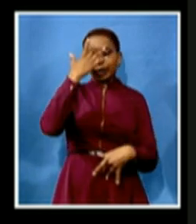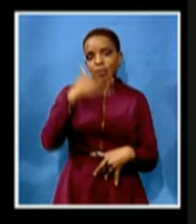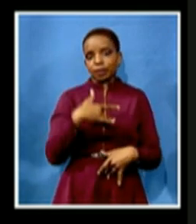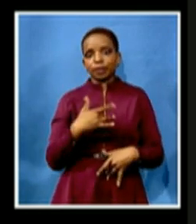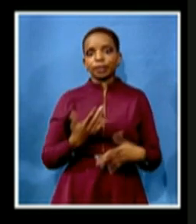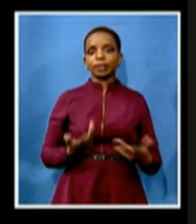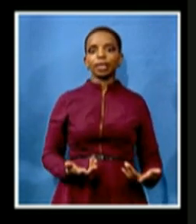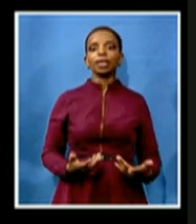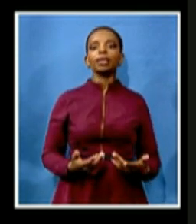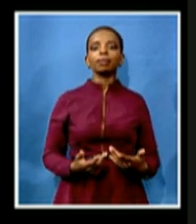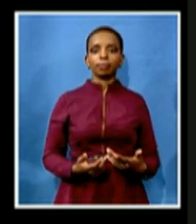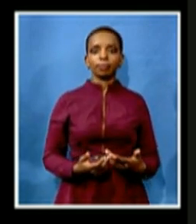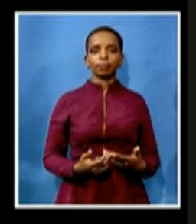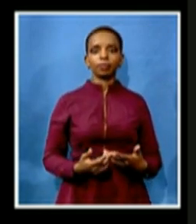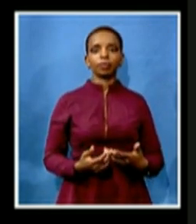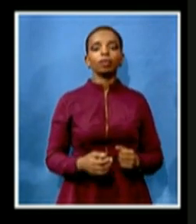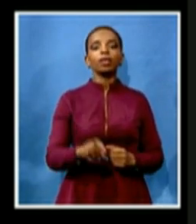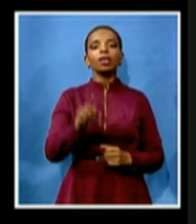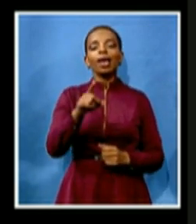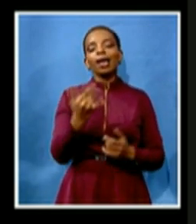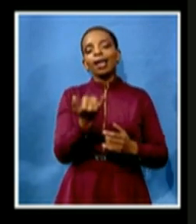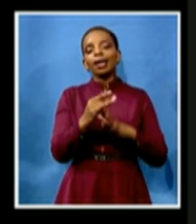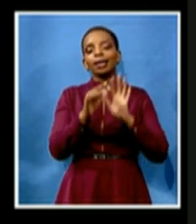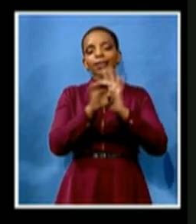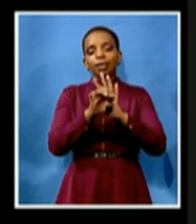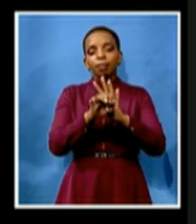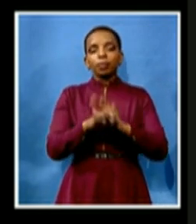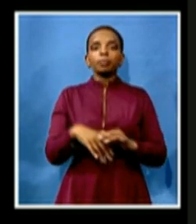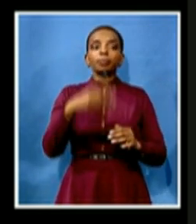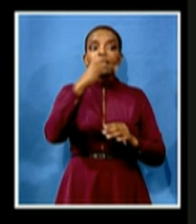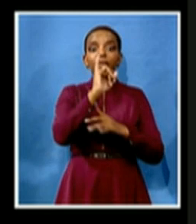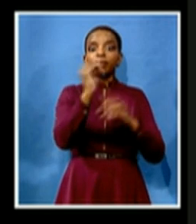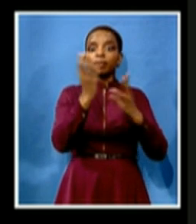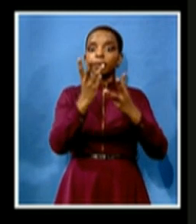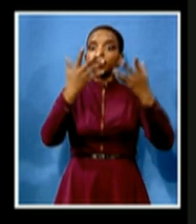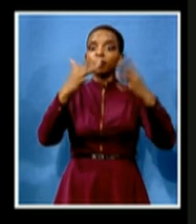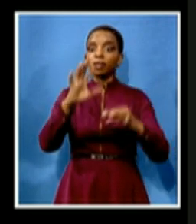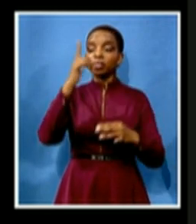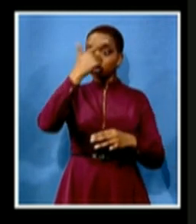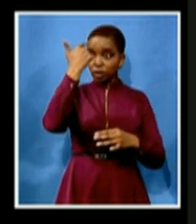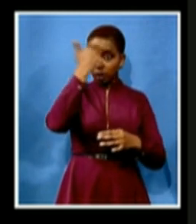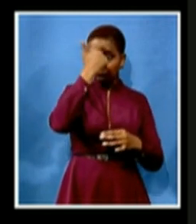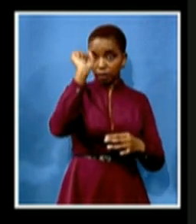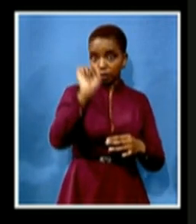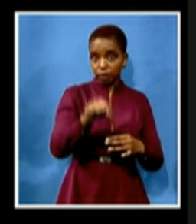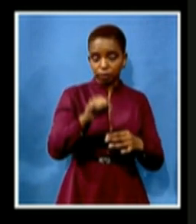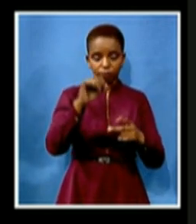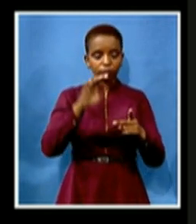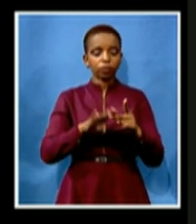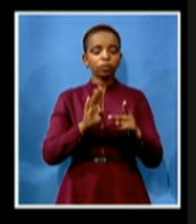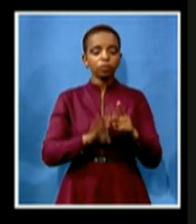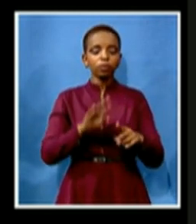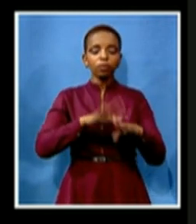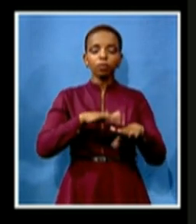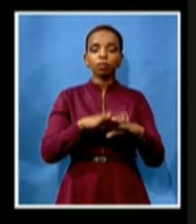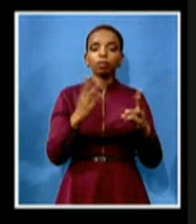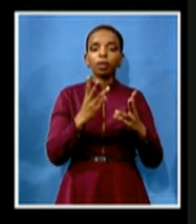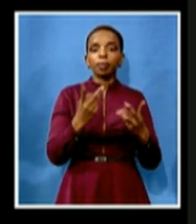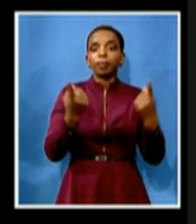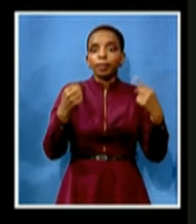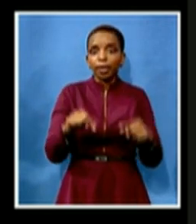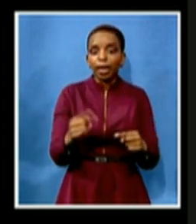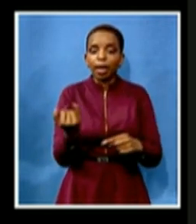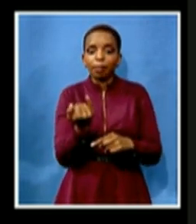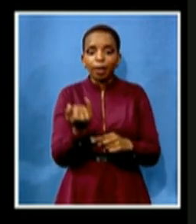you've got people who are screened and those who are coming in as patients into the hospital, there are very different kind of categories of people who are